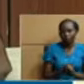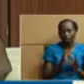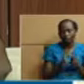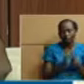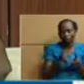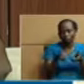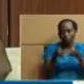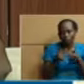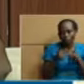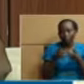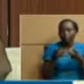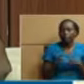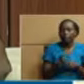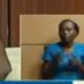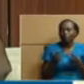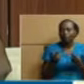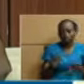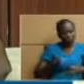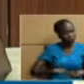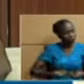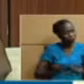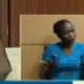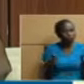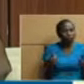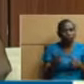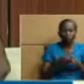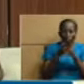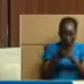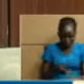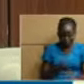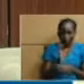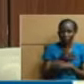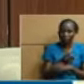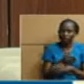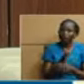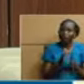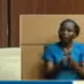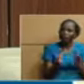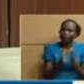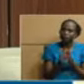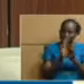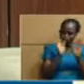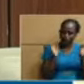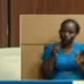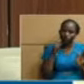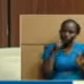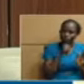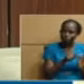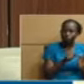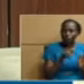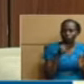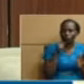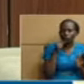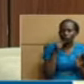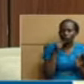already laid down, the landscape already made by my Honorable Minister, the social protection which we